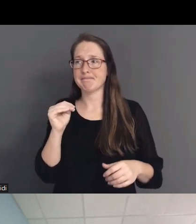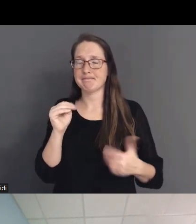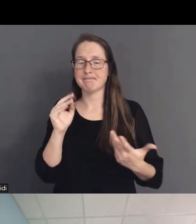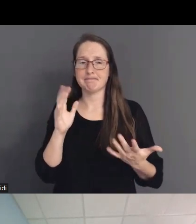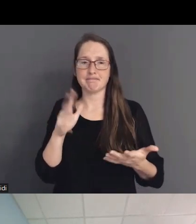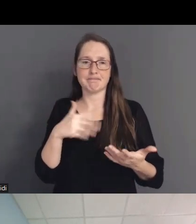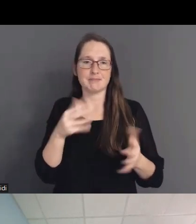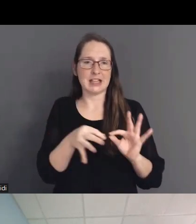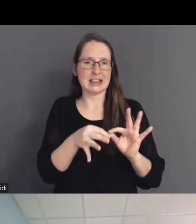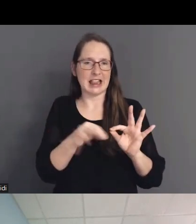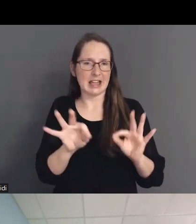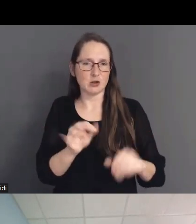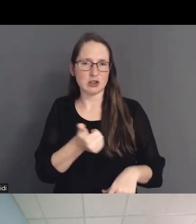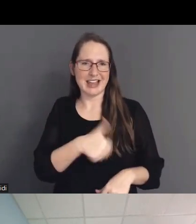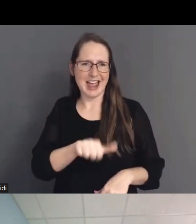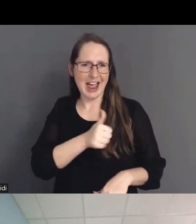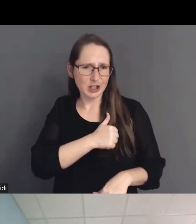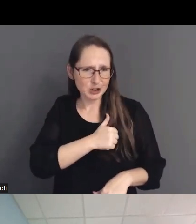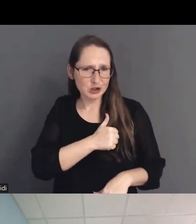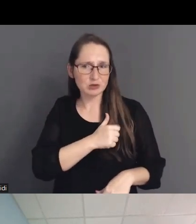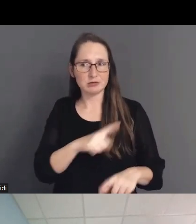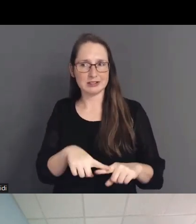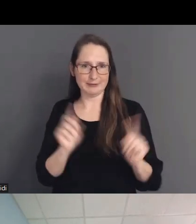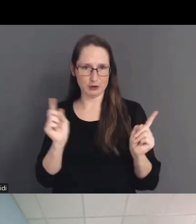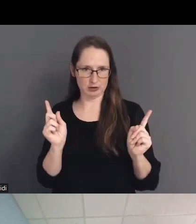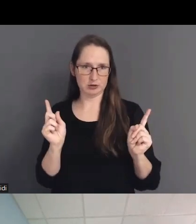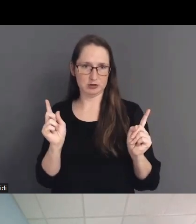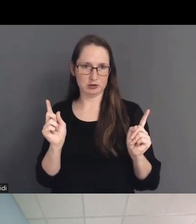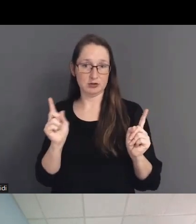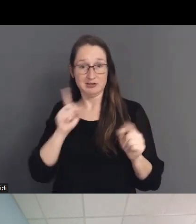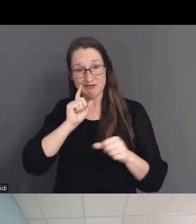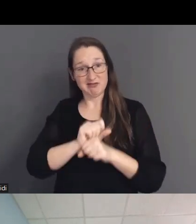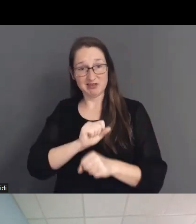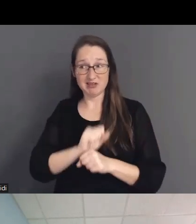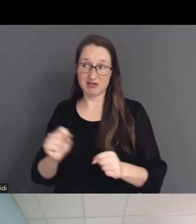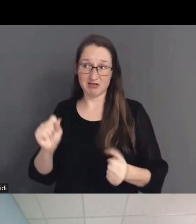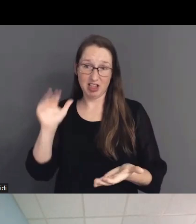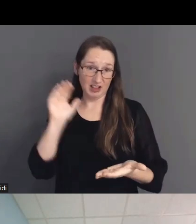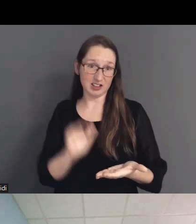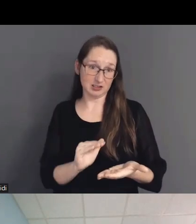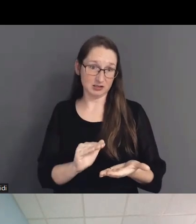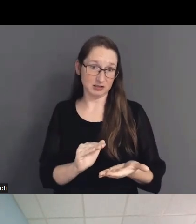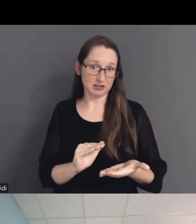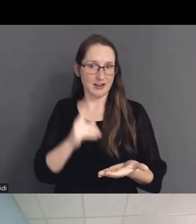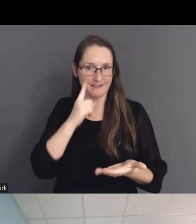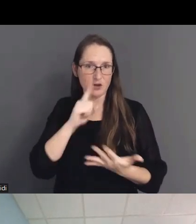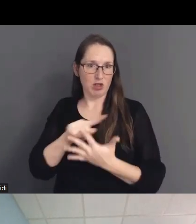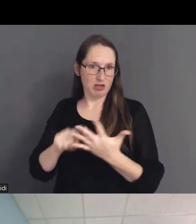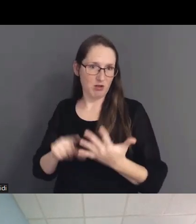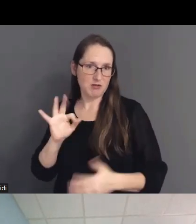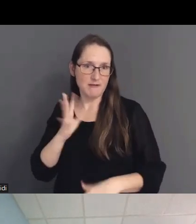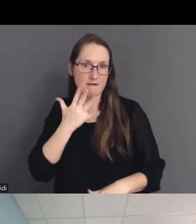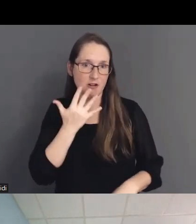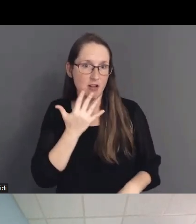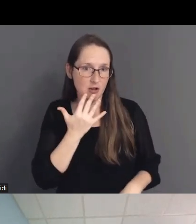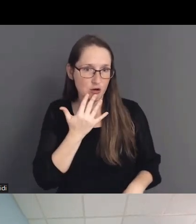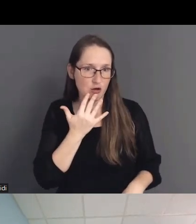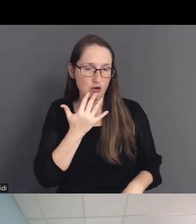the attitudes are a lot different, and actually a lot less for those of color.